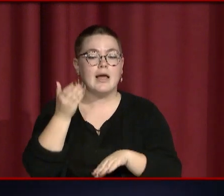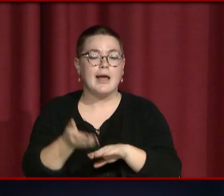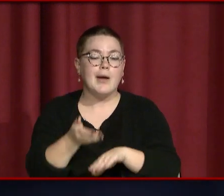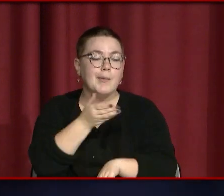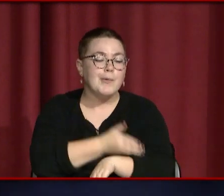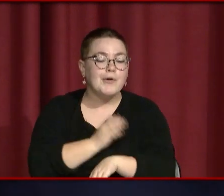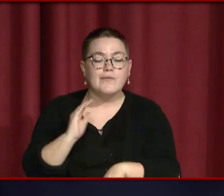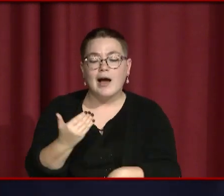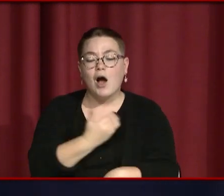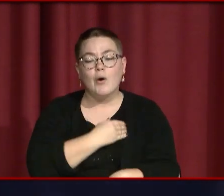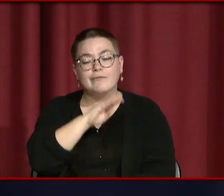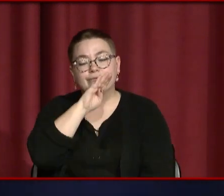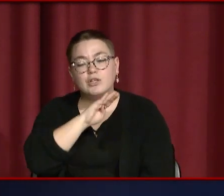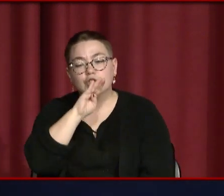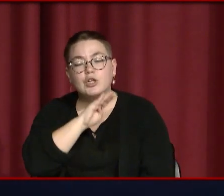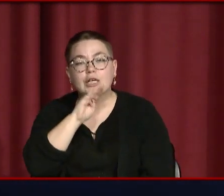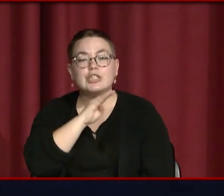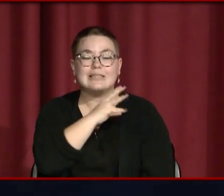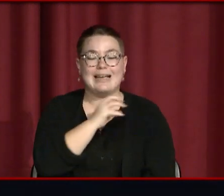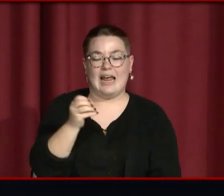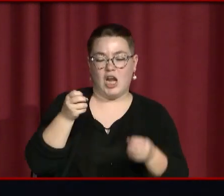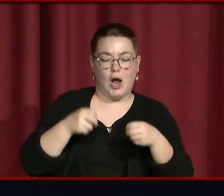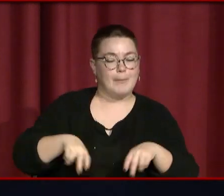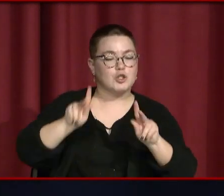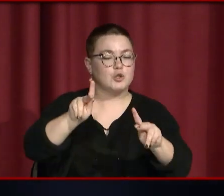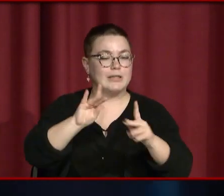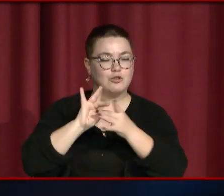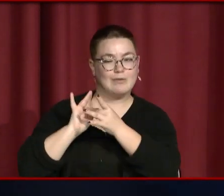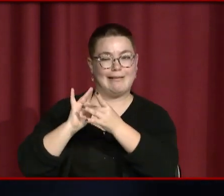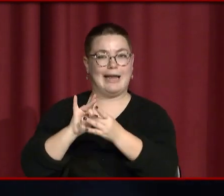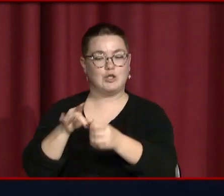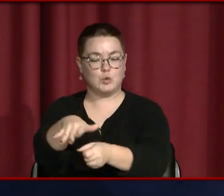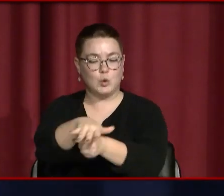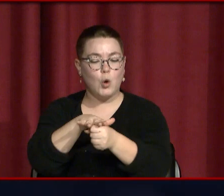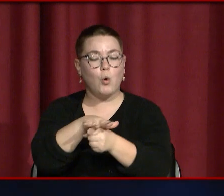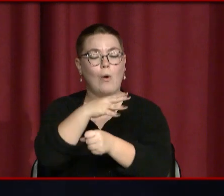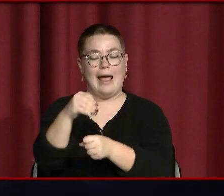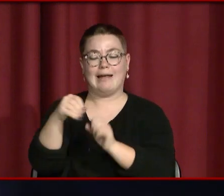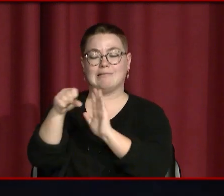daily opportunities as it relates to local and statewide,